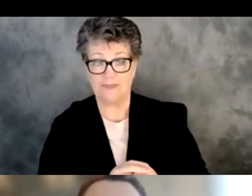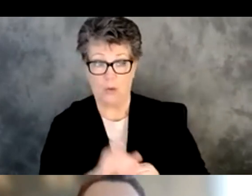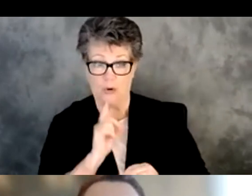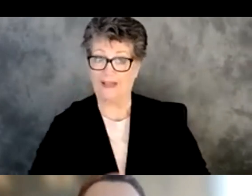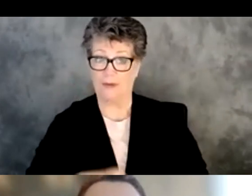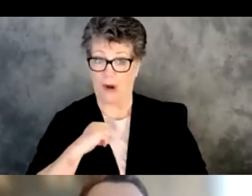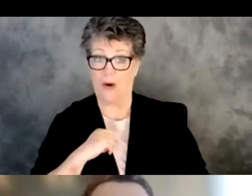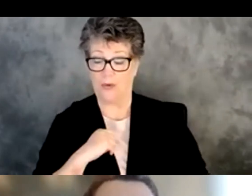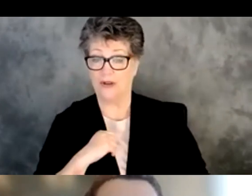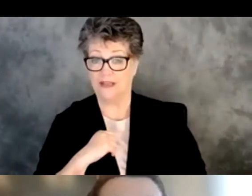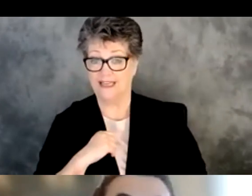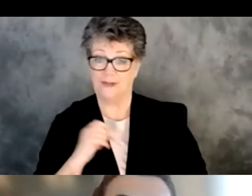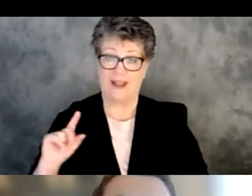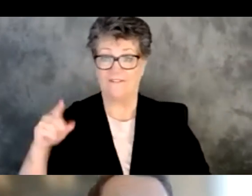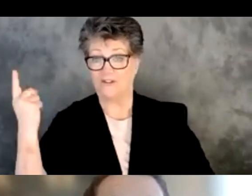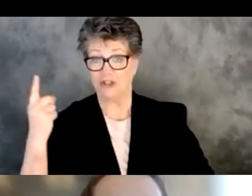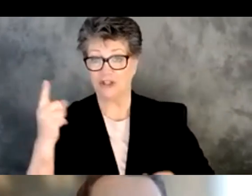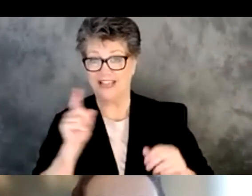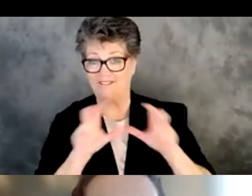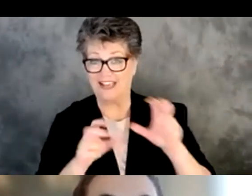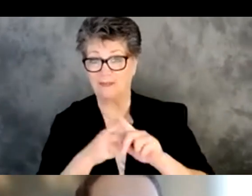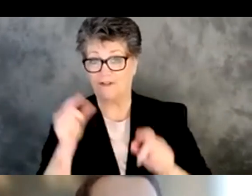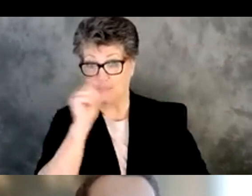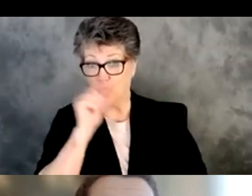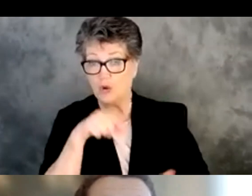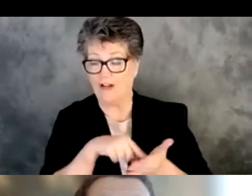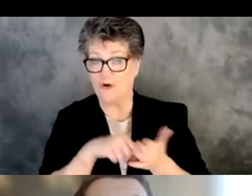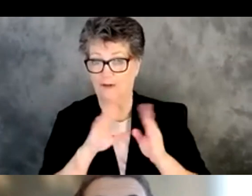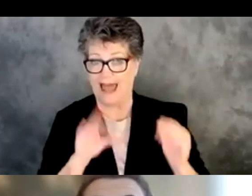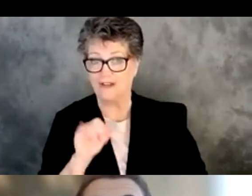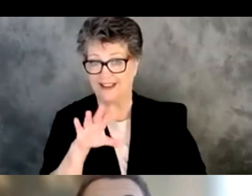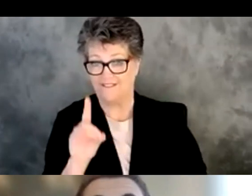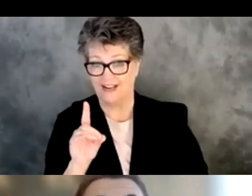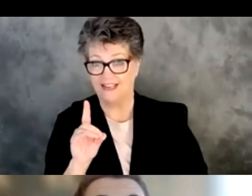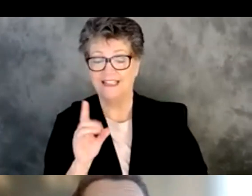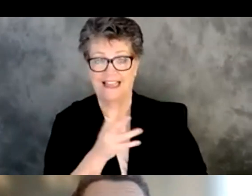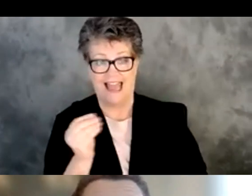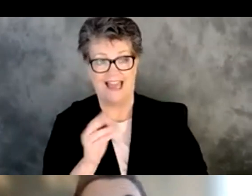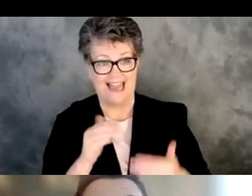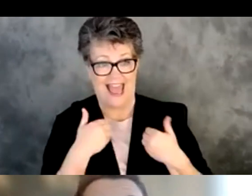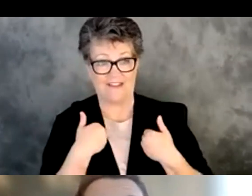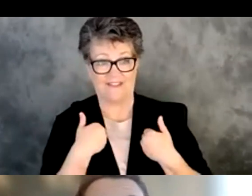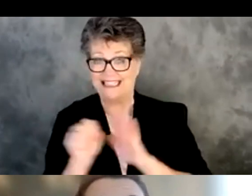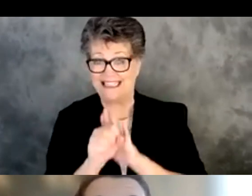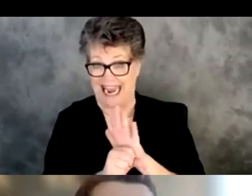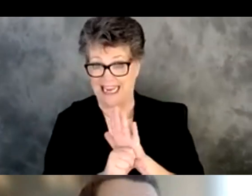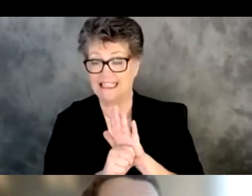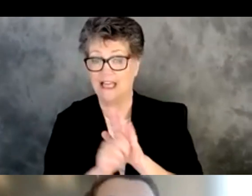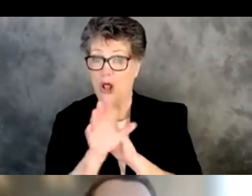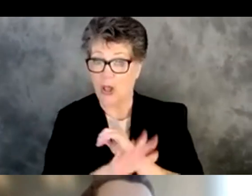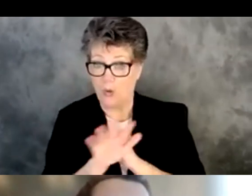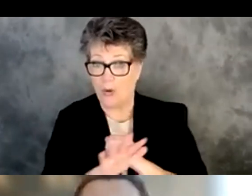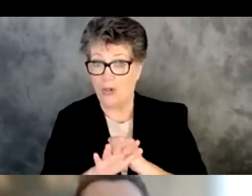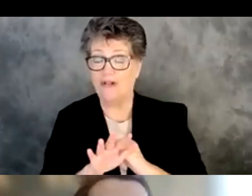proud to be the first investment out of Google's Affordable Housing Fund, as well as having state,